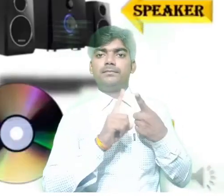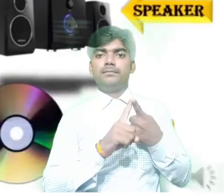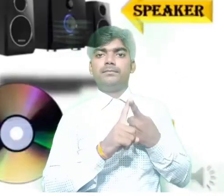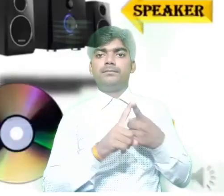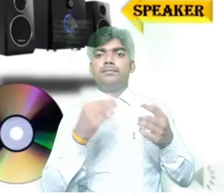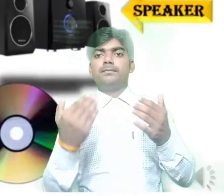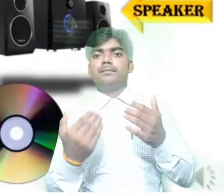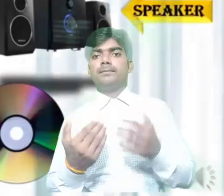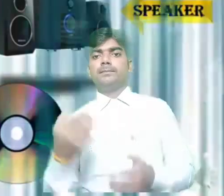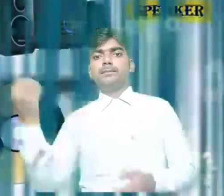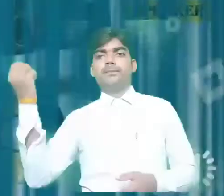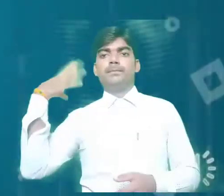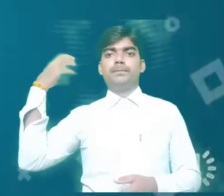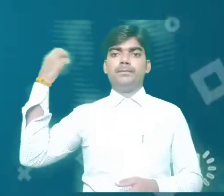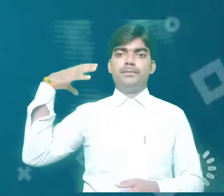with the first part.